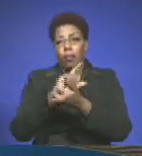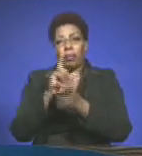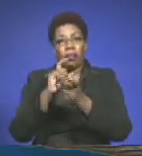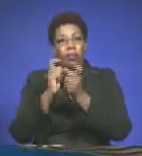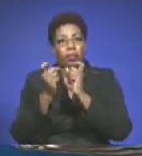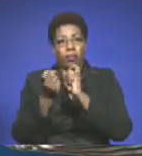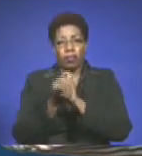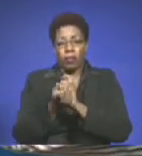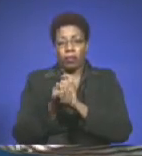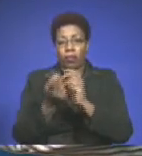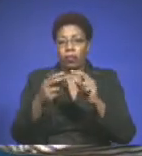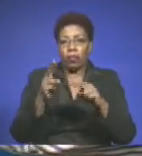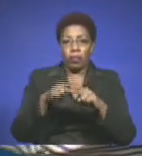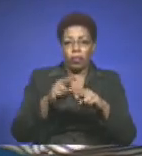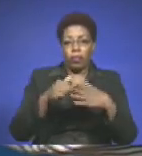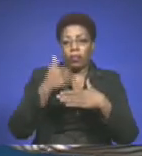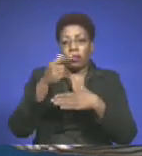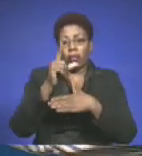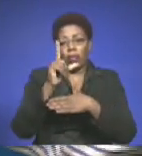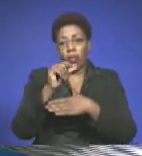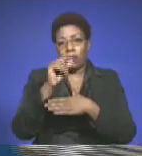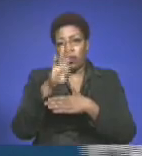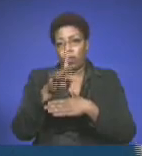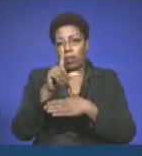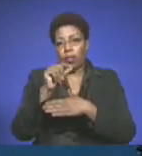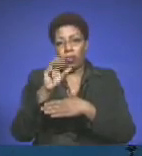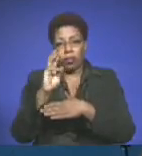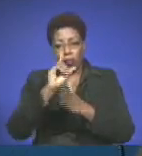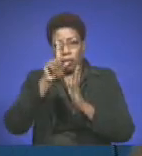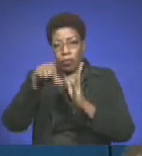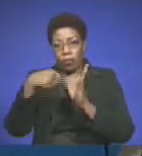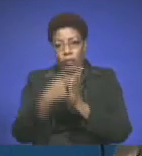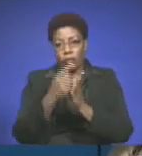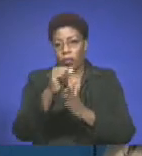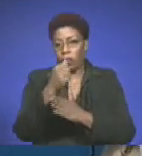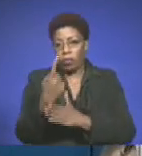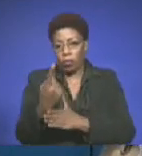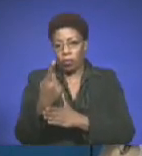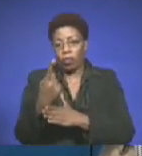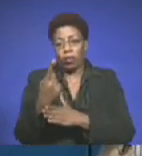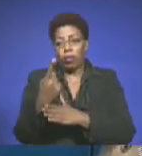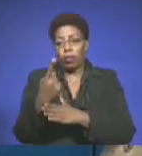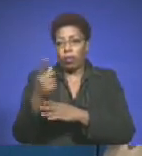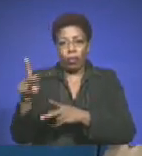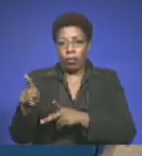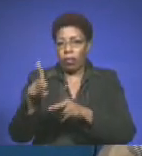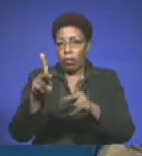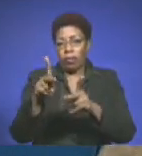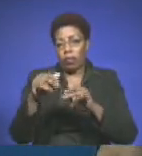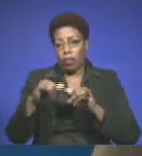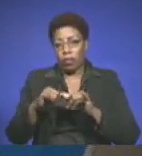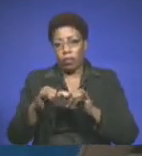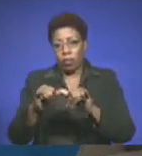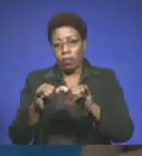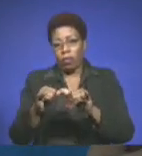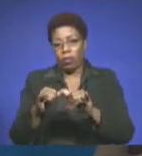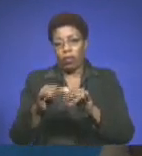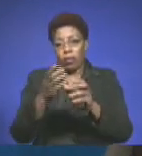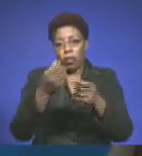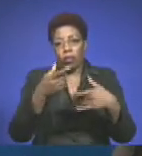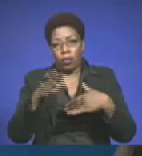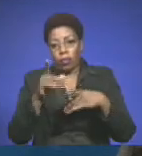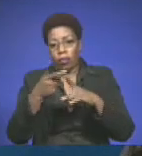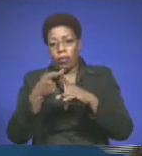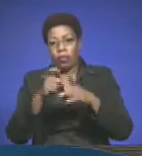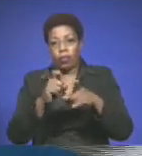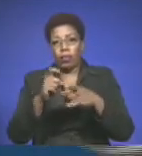the intensity over the next 24 to 36 hours. But in any event, the forecast track will continue to pull it away from these